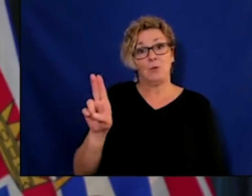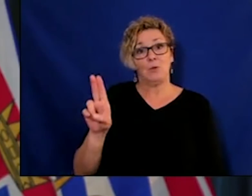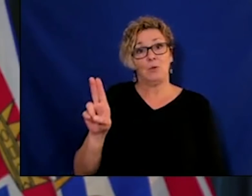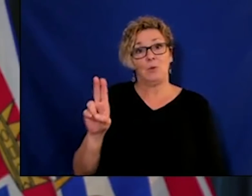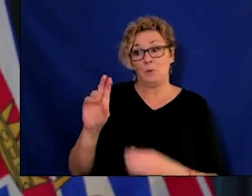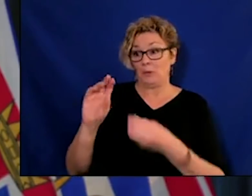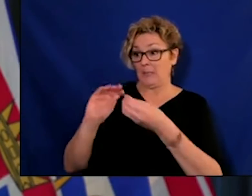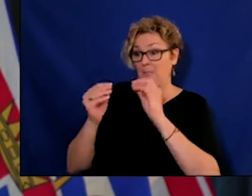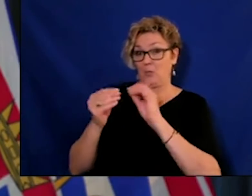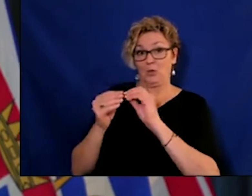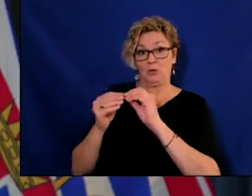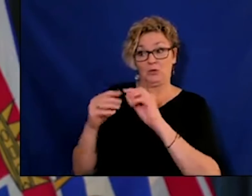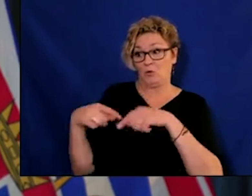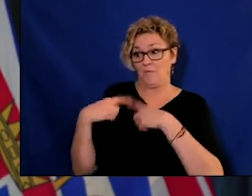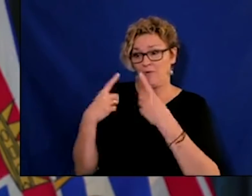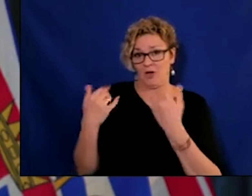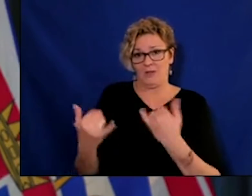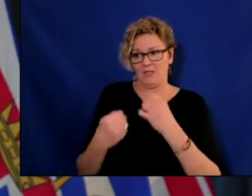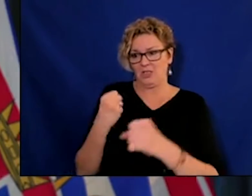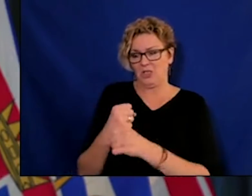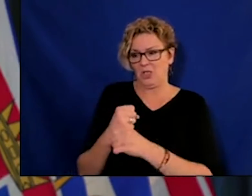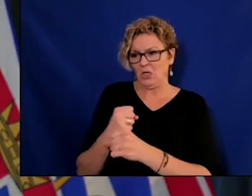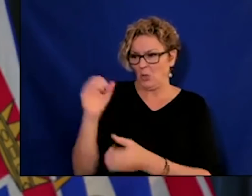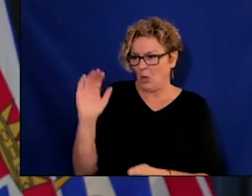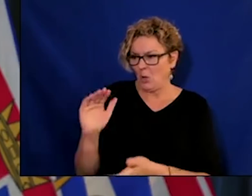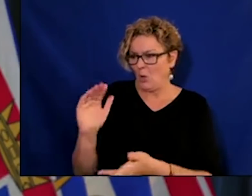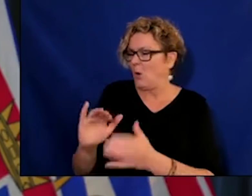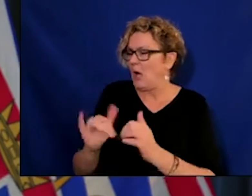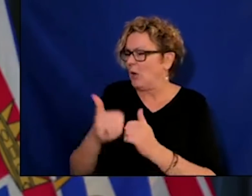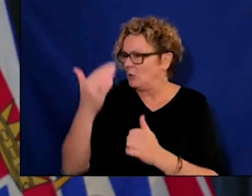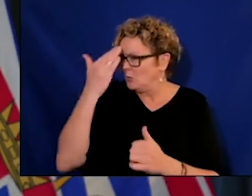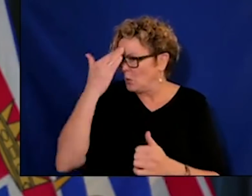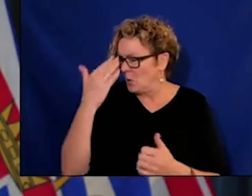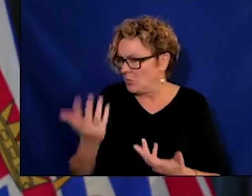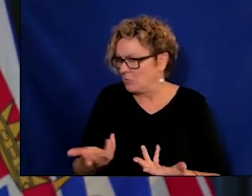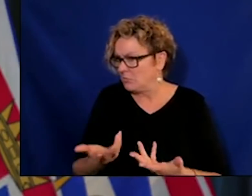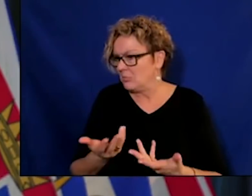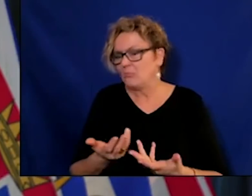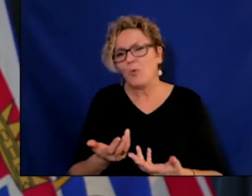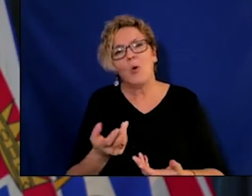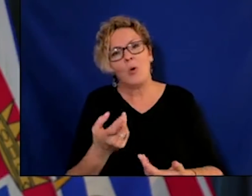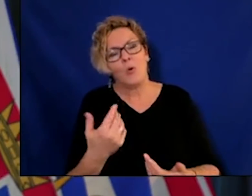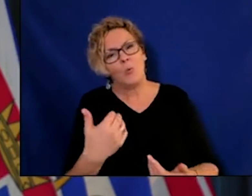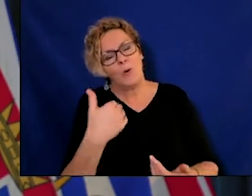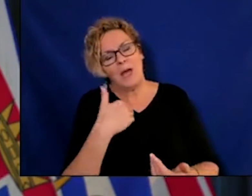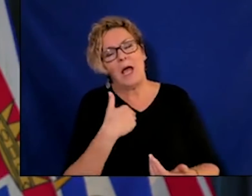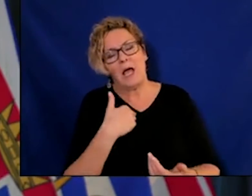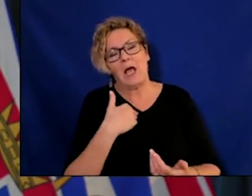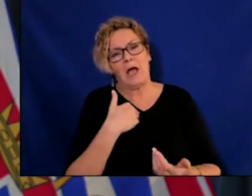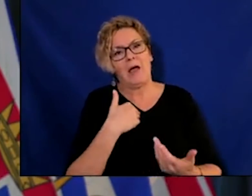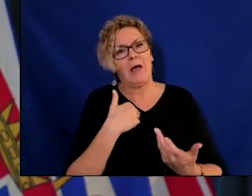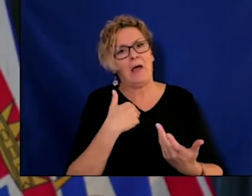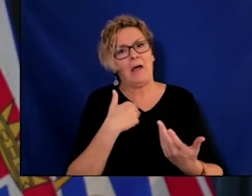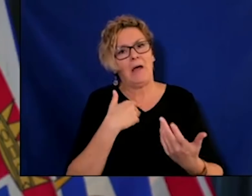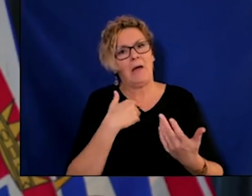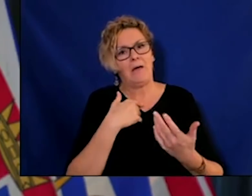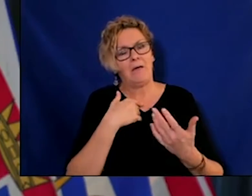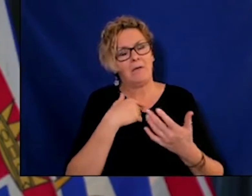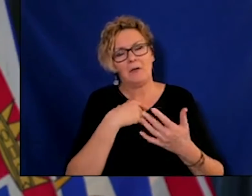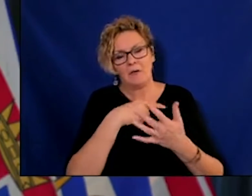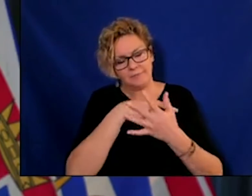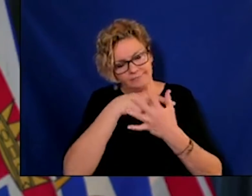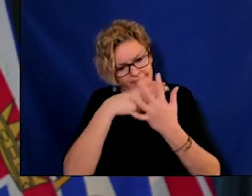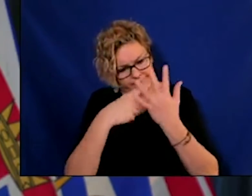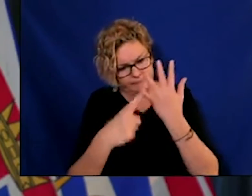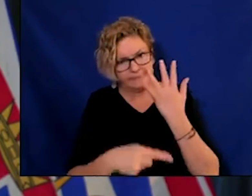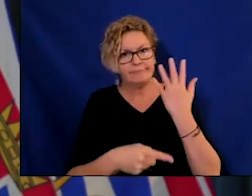we owe that to? Yeah, so we have a very detailed influenza surveillance network in the province that we've had for many years, run